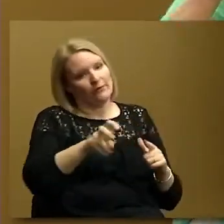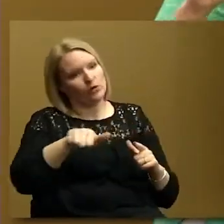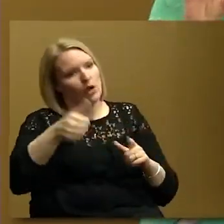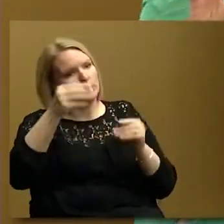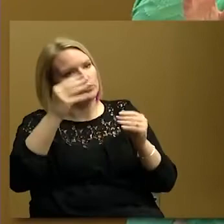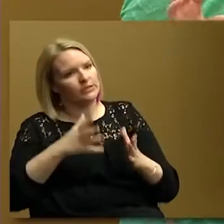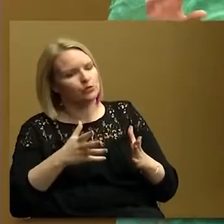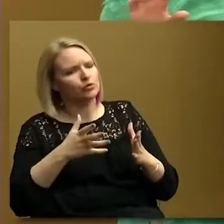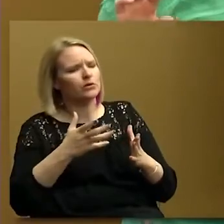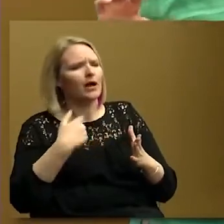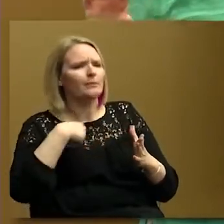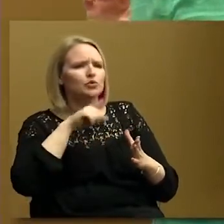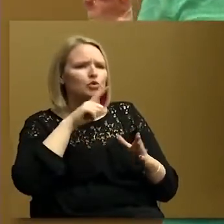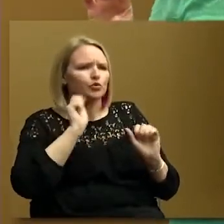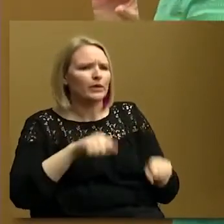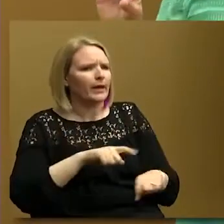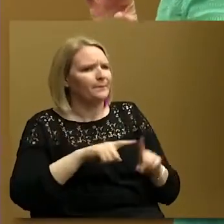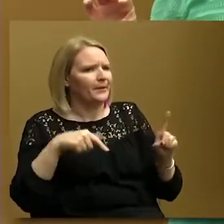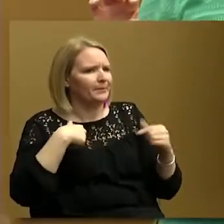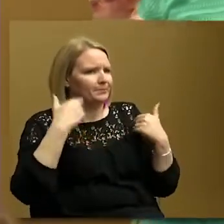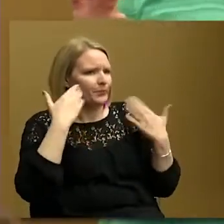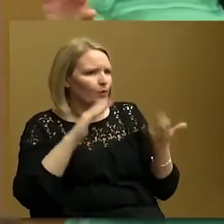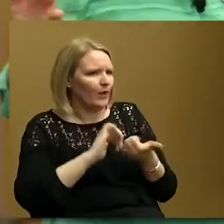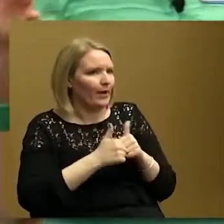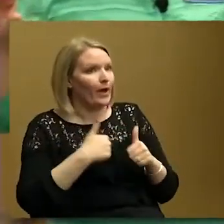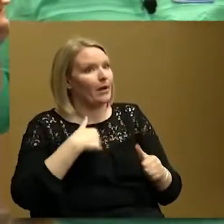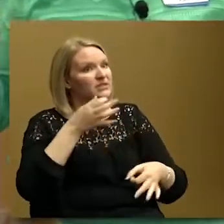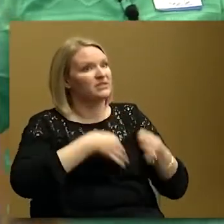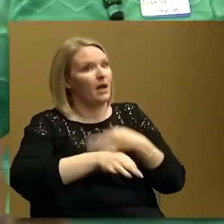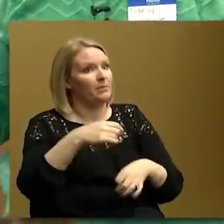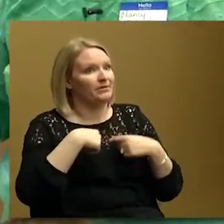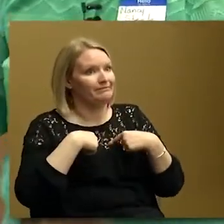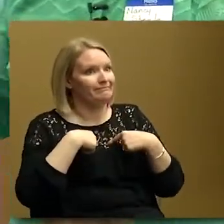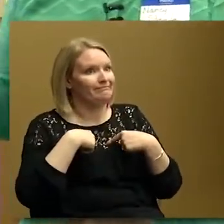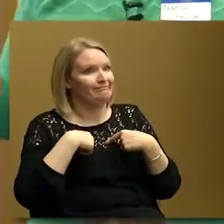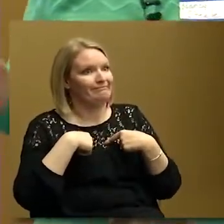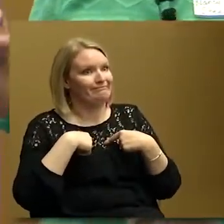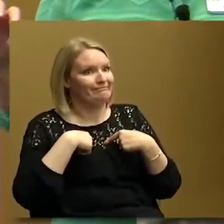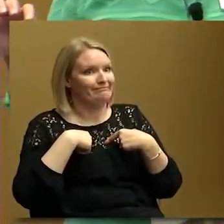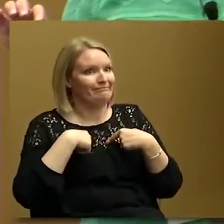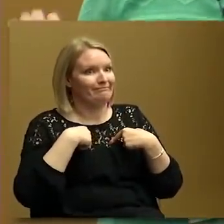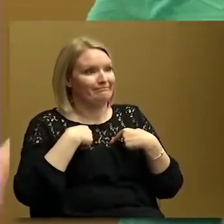I don't know. I'm a sub.